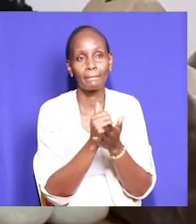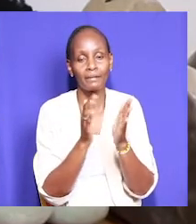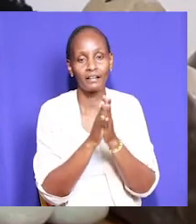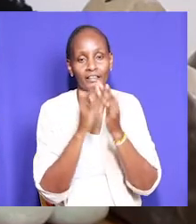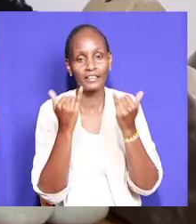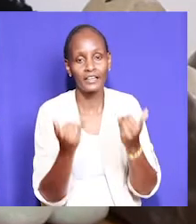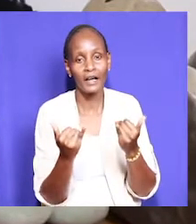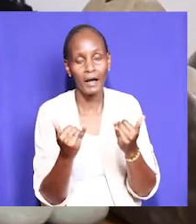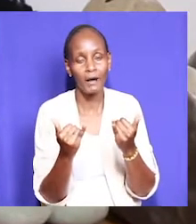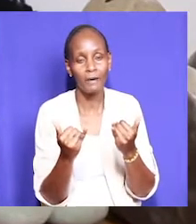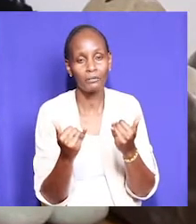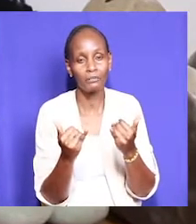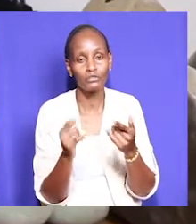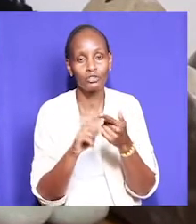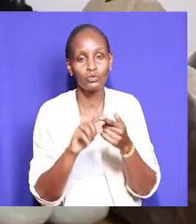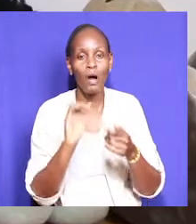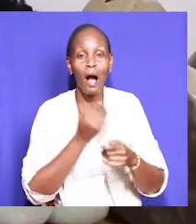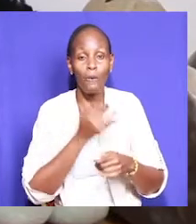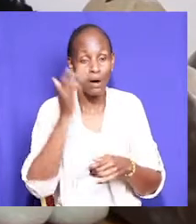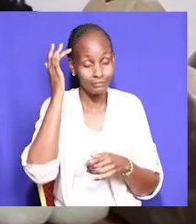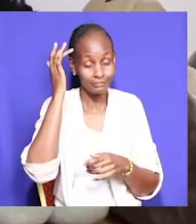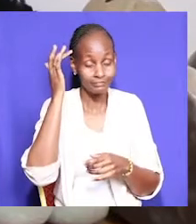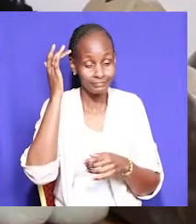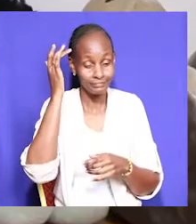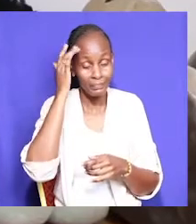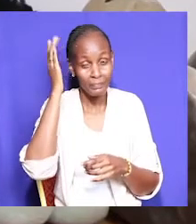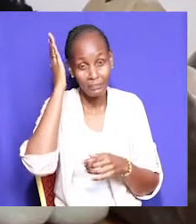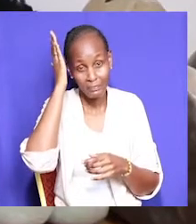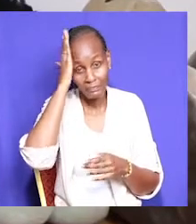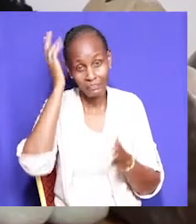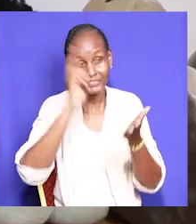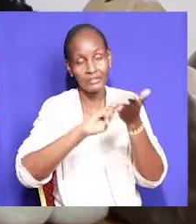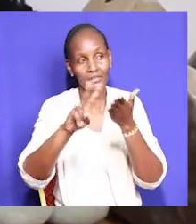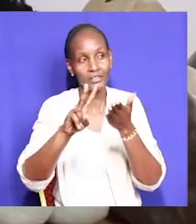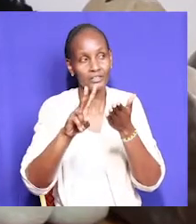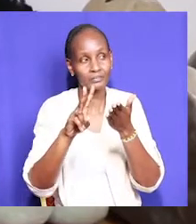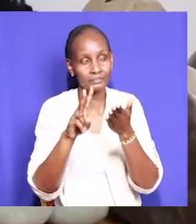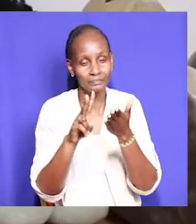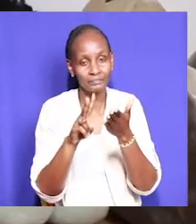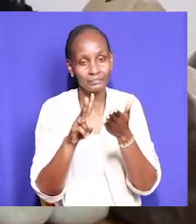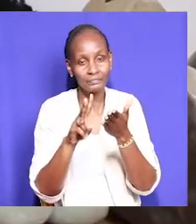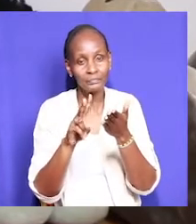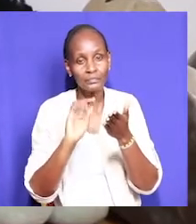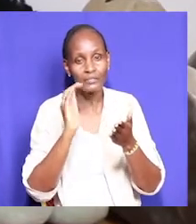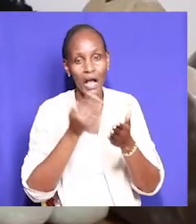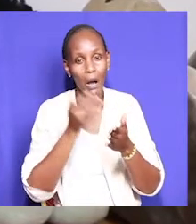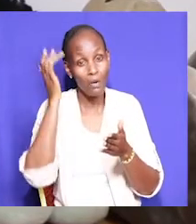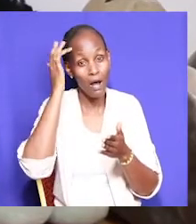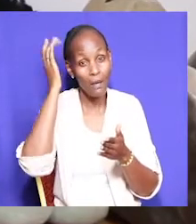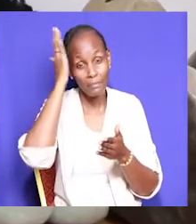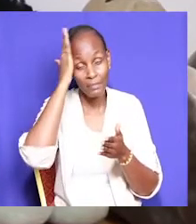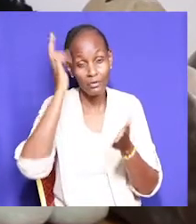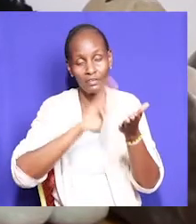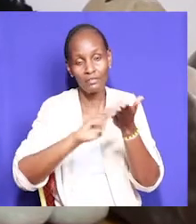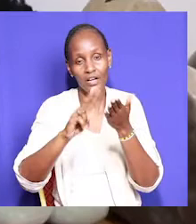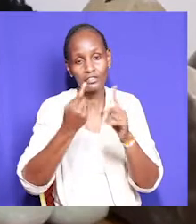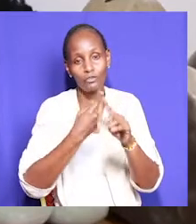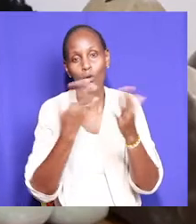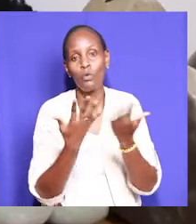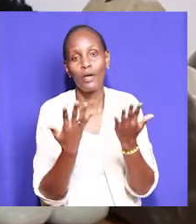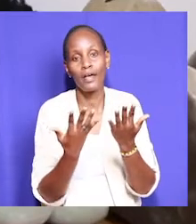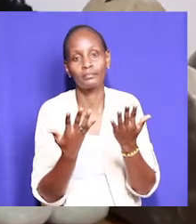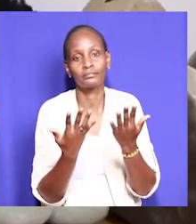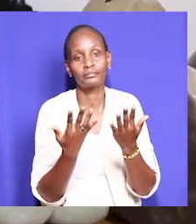now, on to our memory verse of the day. And our memory verse comes from the book